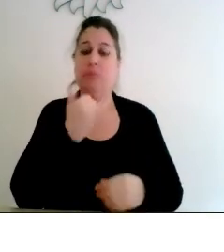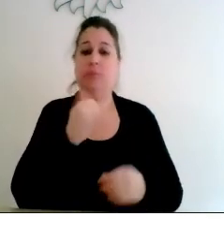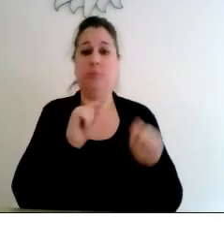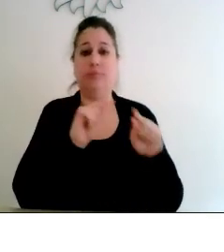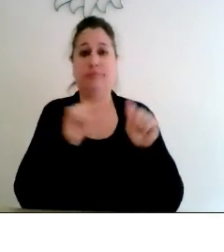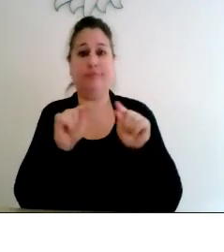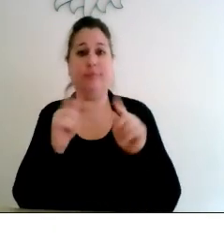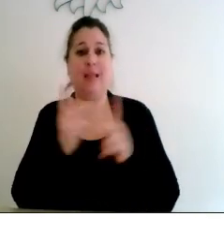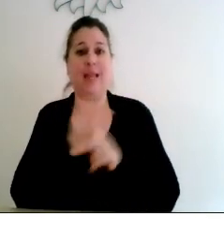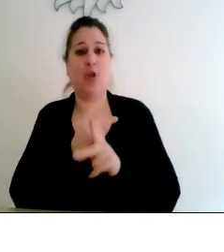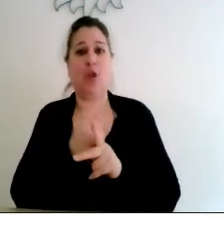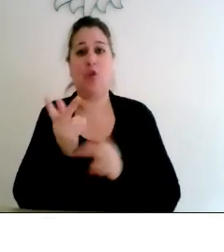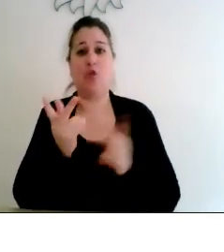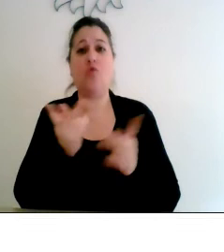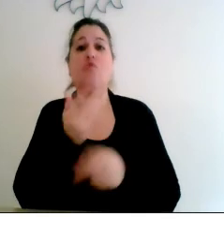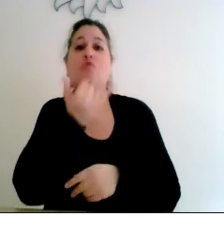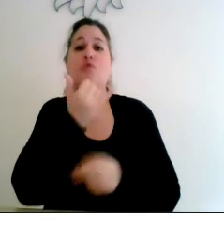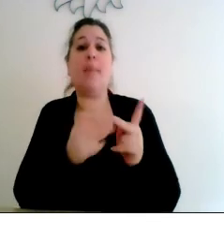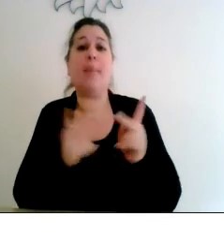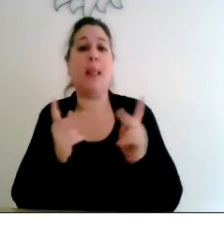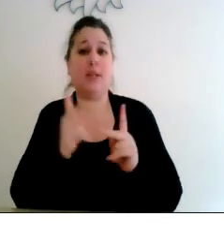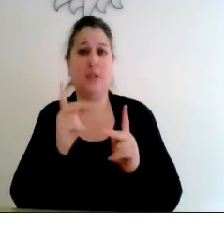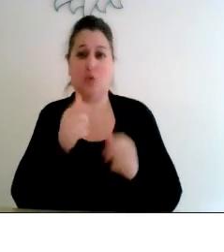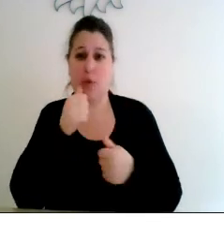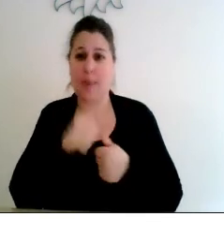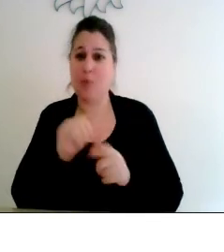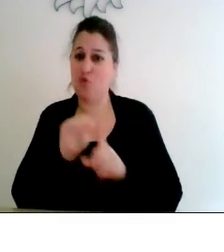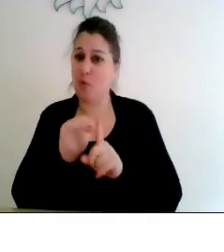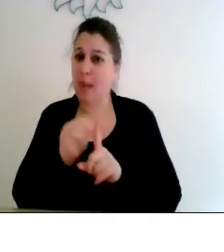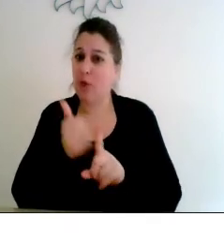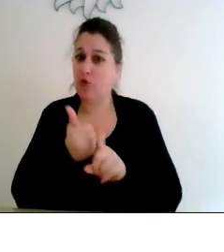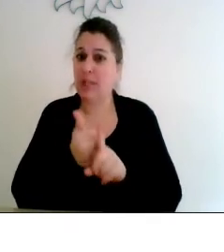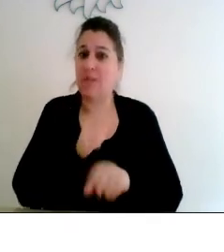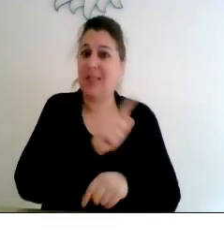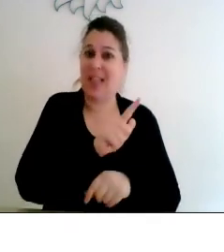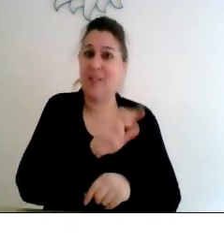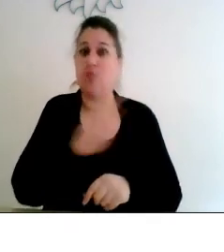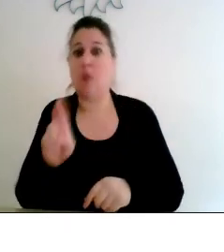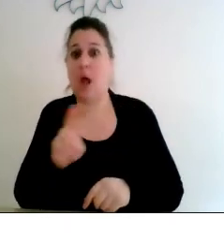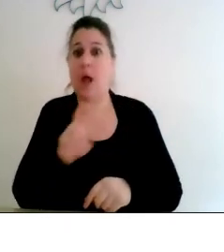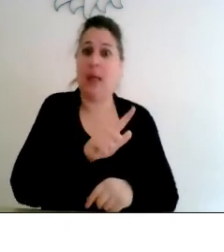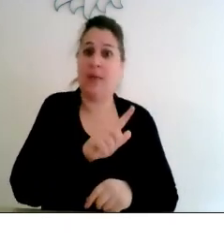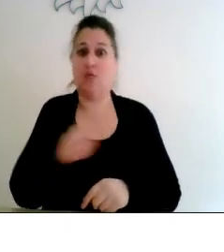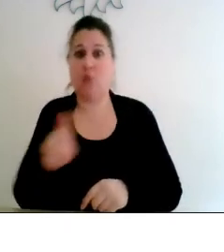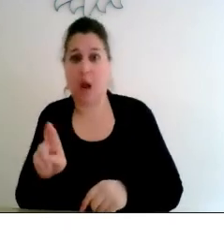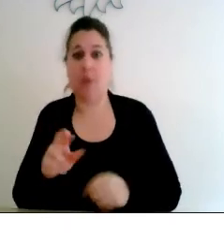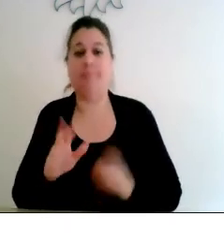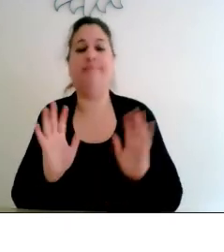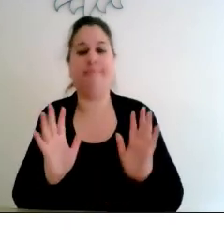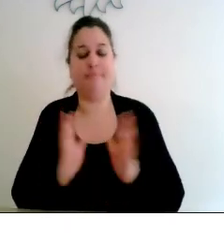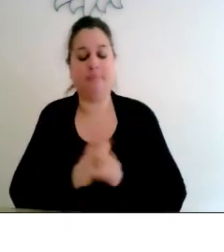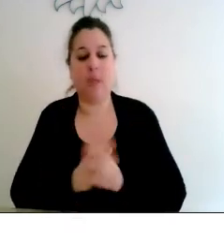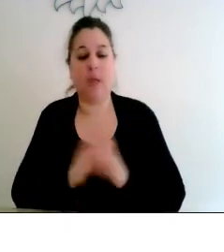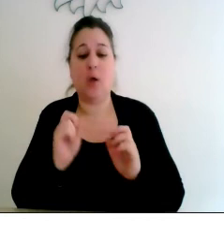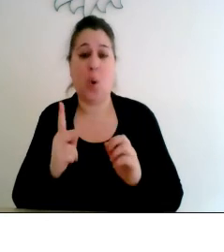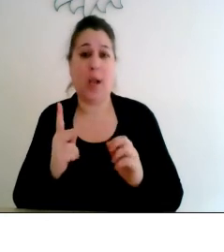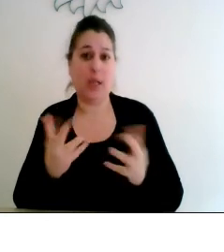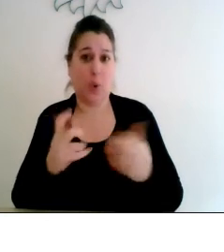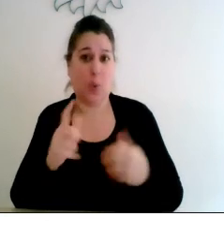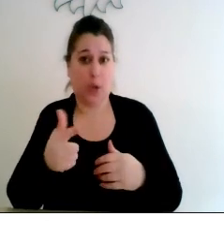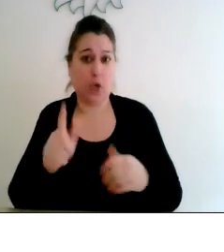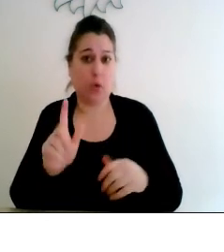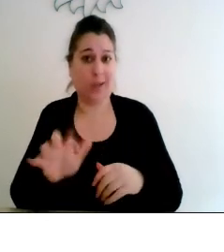All right, for the next slide, I'm going to go ahead and have you press pause once you see the next one so that you can practice it on your own